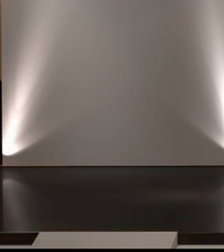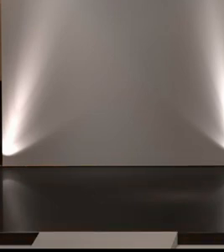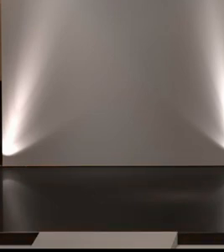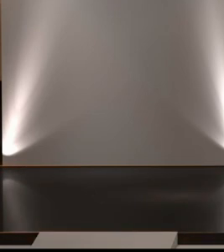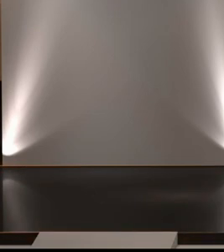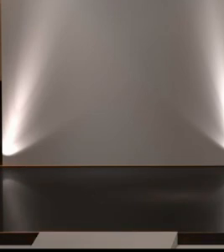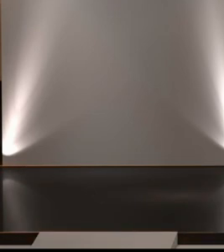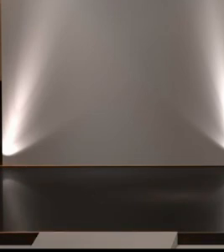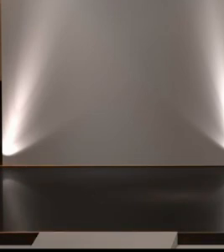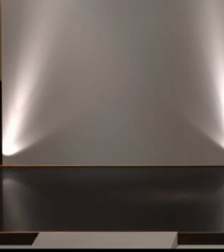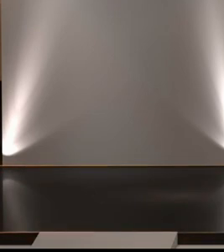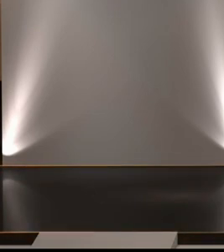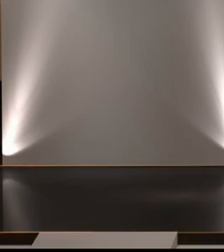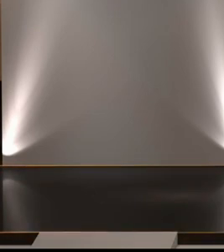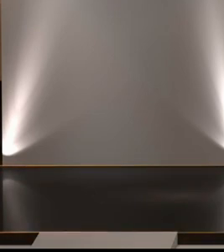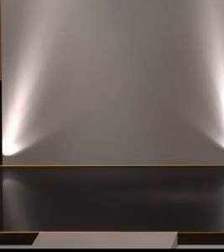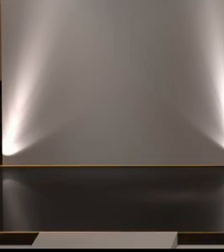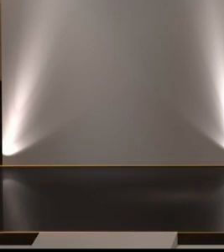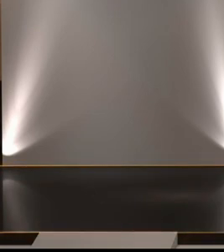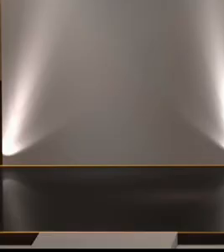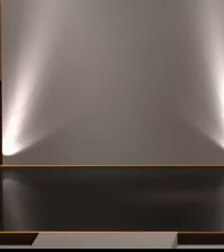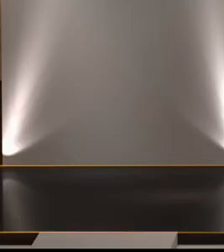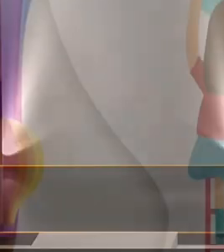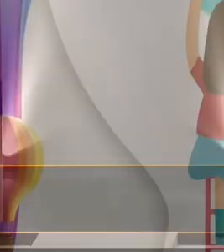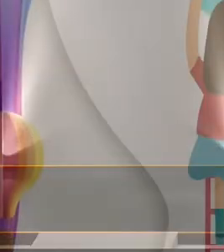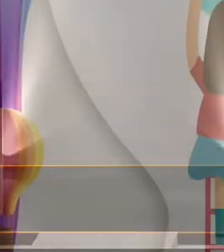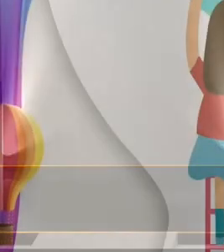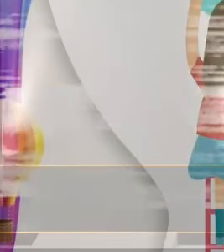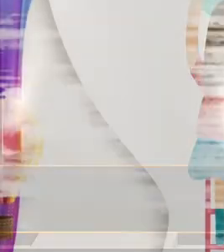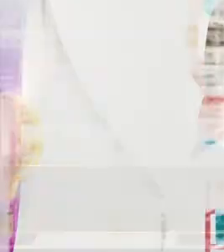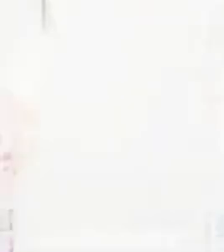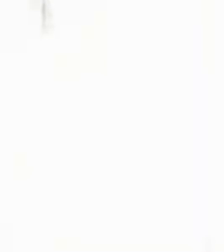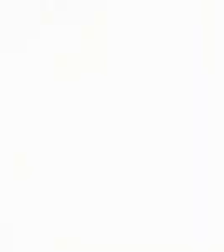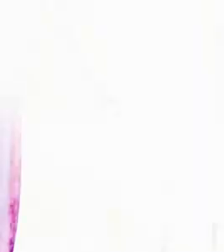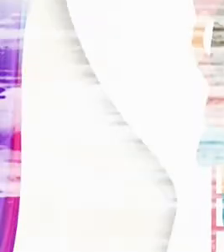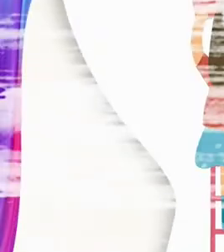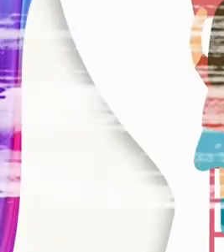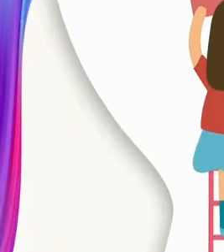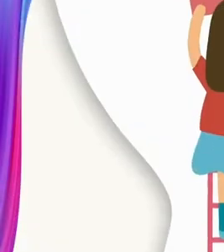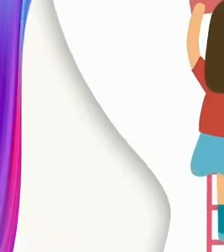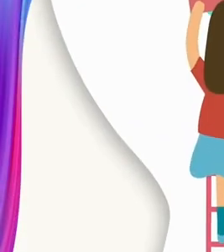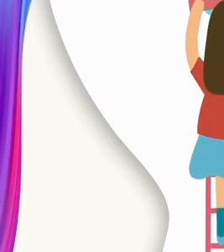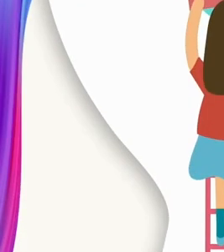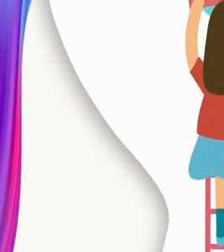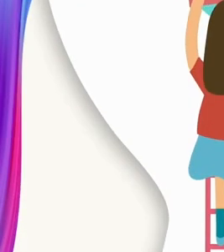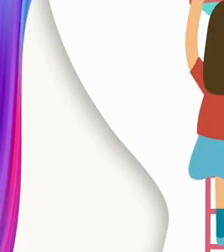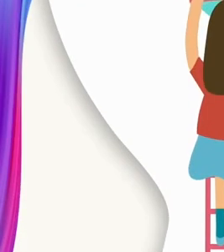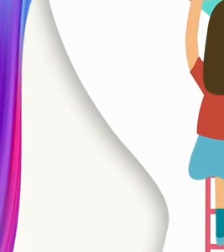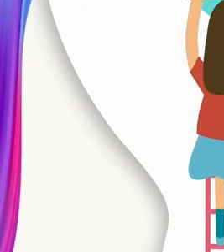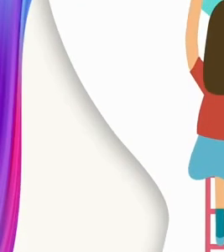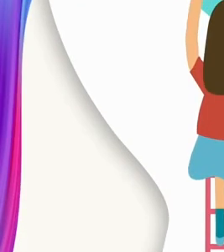muy linda, very lovely. And for that, I say thank you.